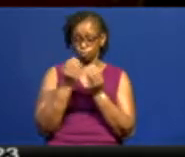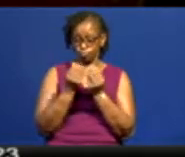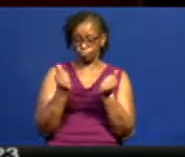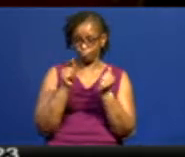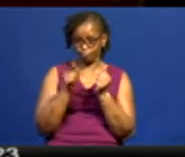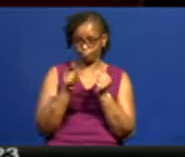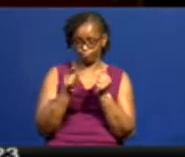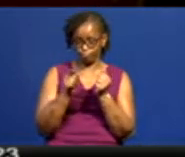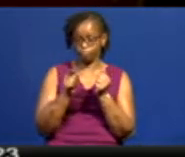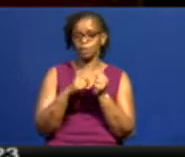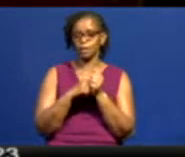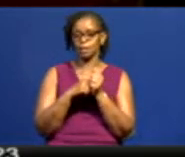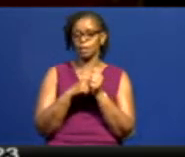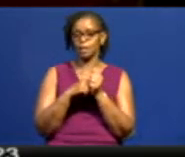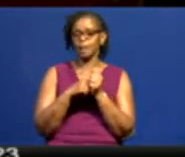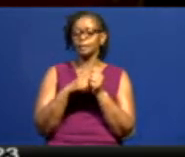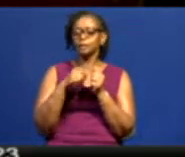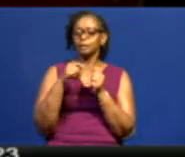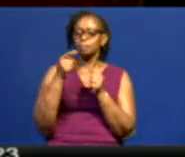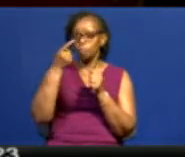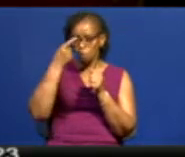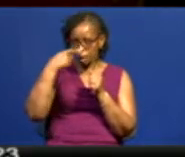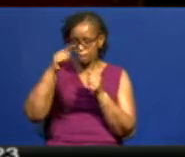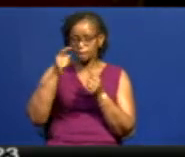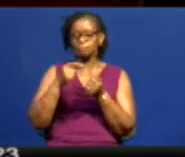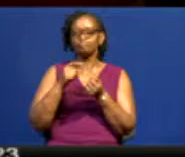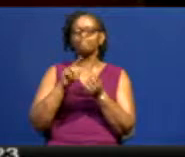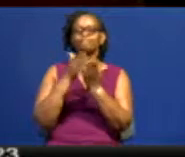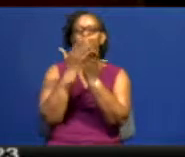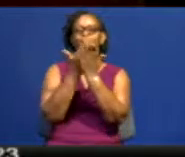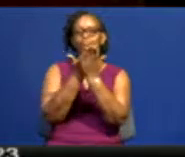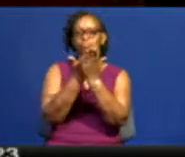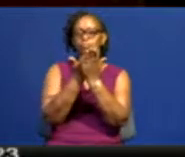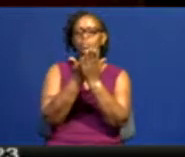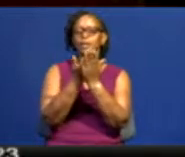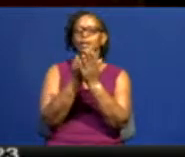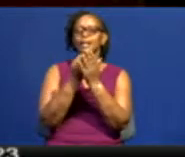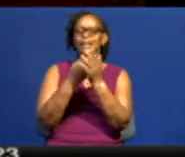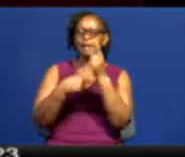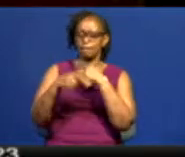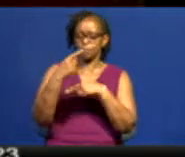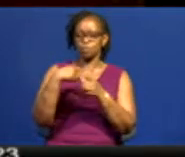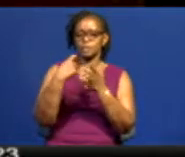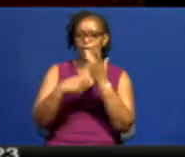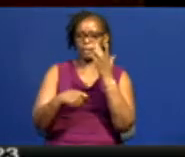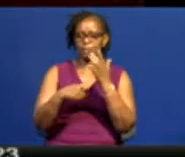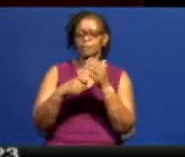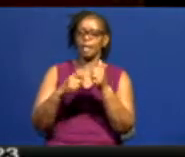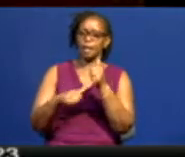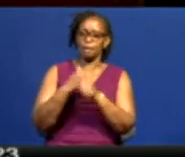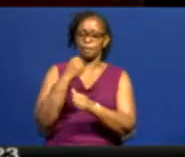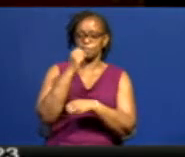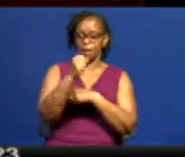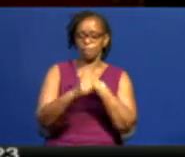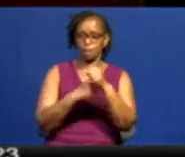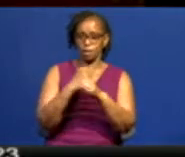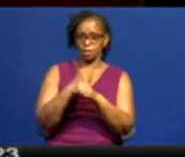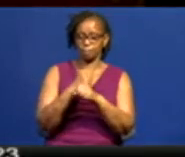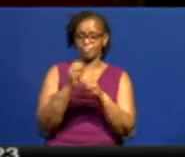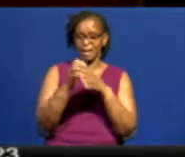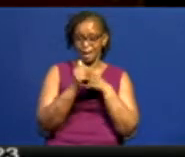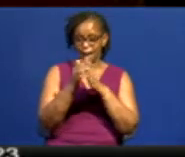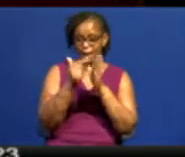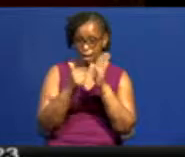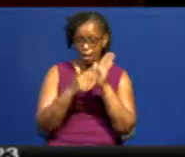of tax rates, the policy recommends a comprehensive review of taxes every 5 years. The guidelines and principles of tax